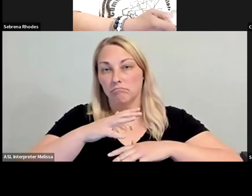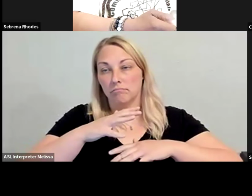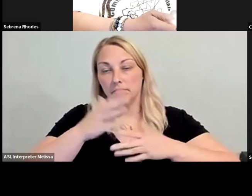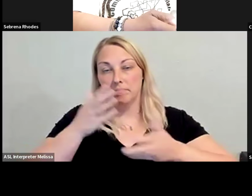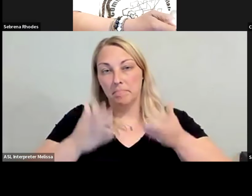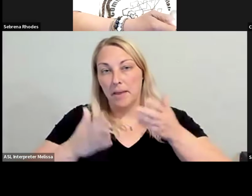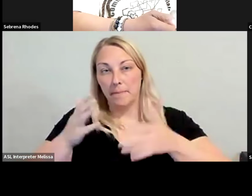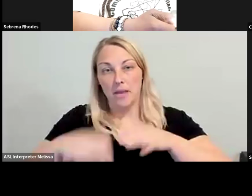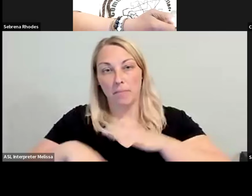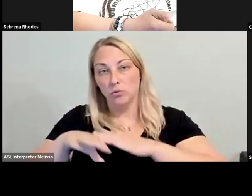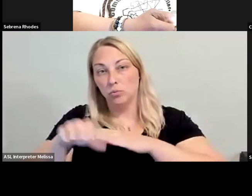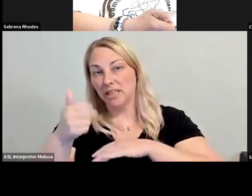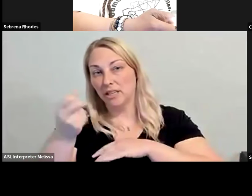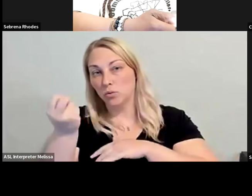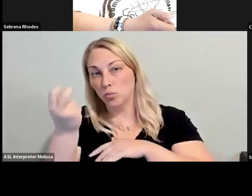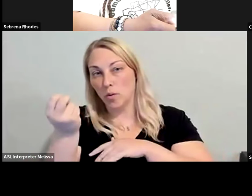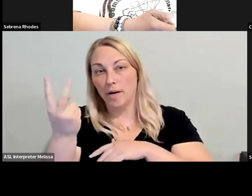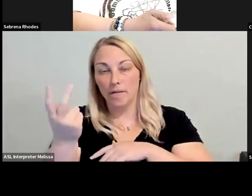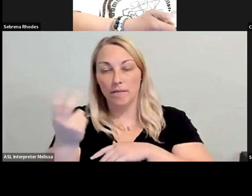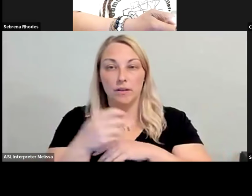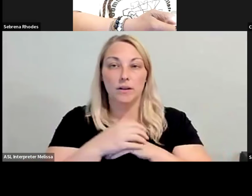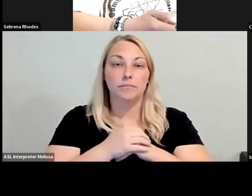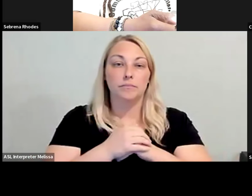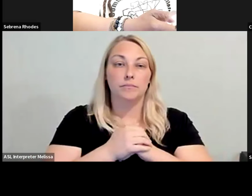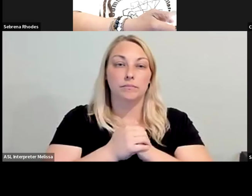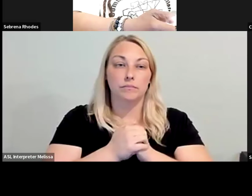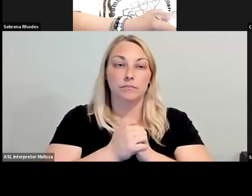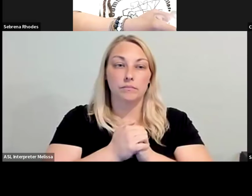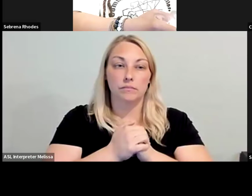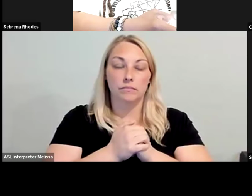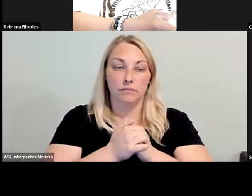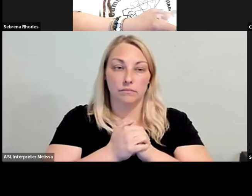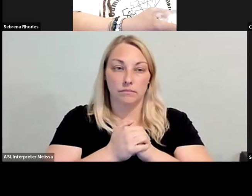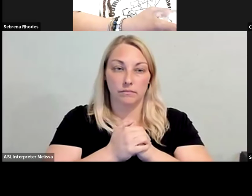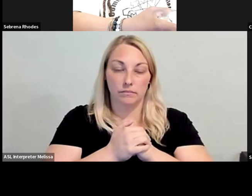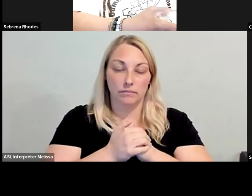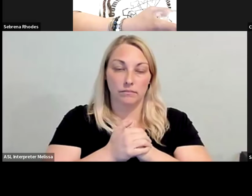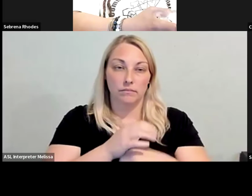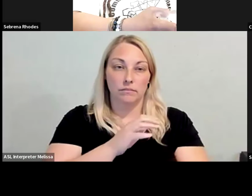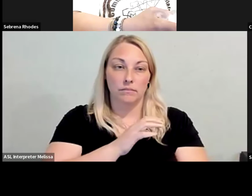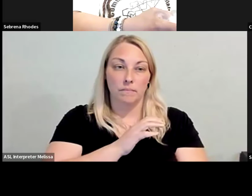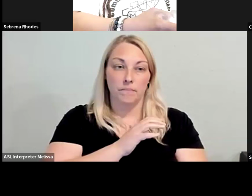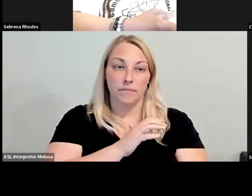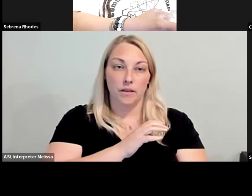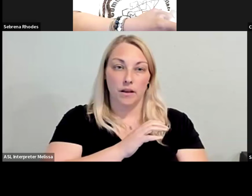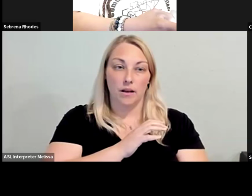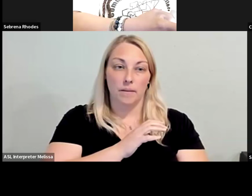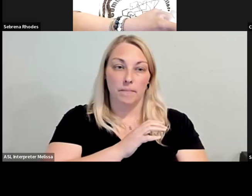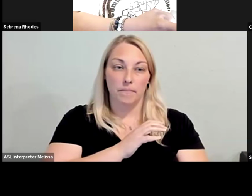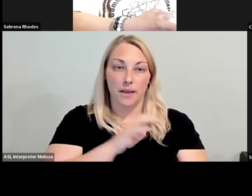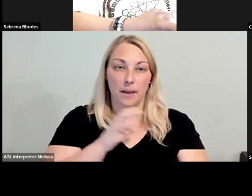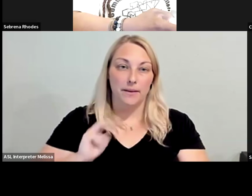12. Kelly Sislo from Commissioner McDuffie's office also put the word out to many